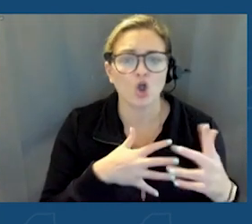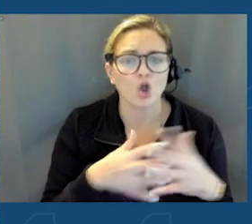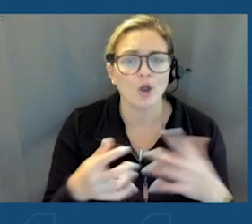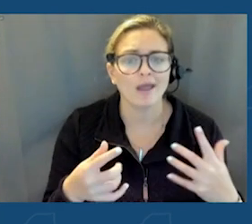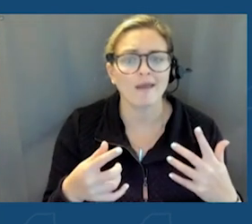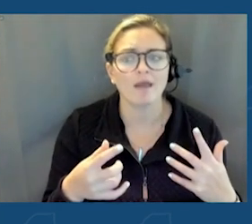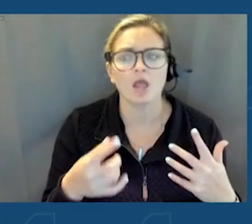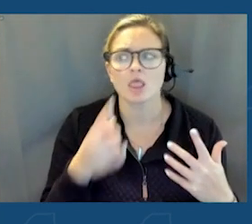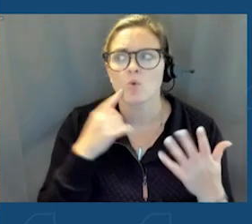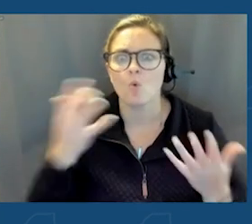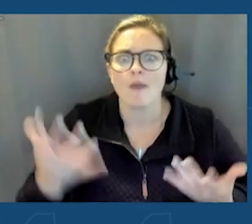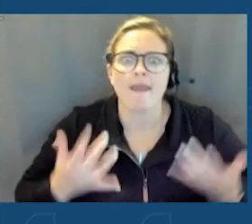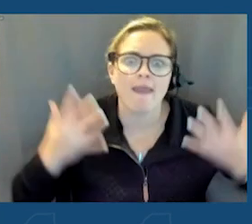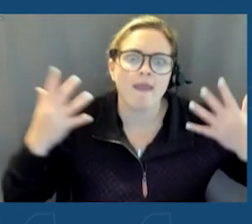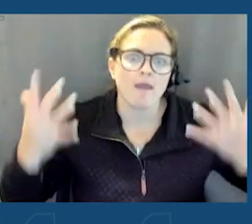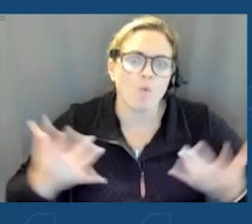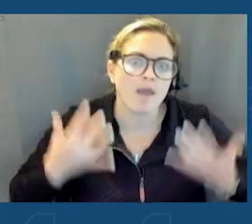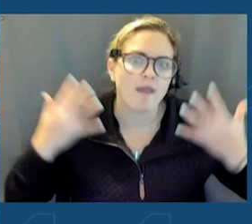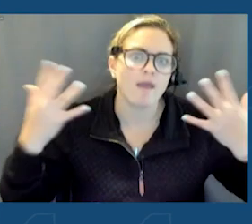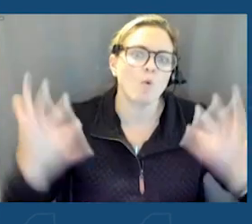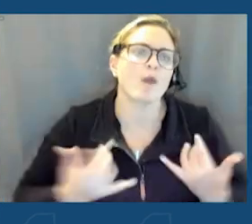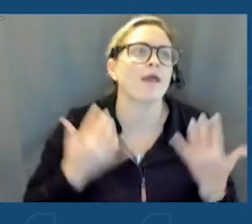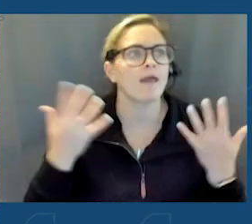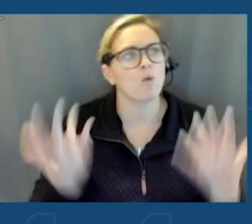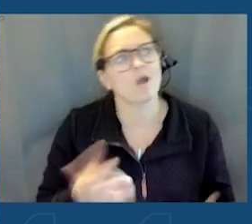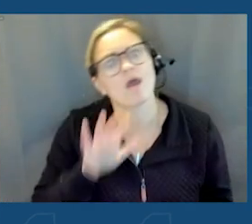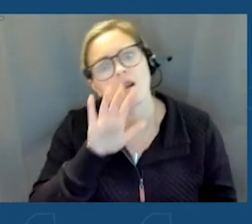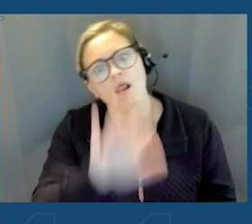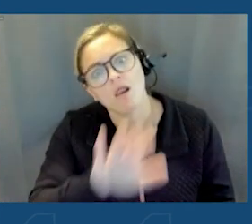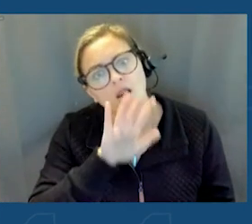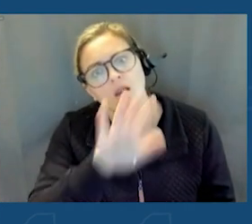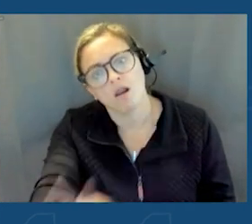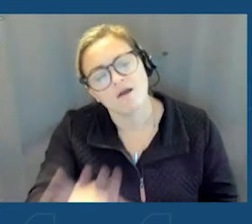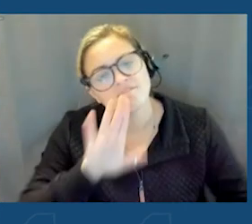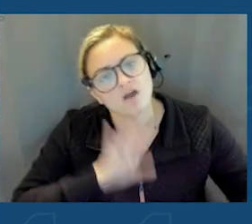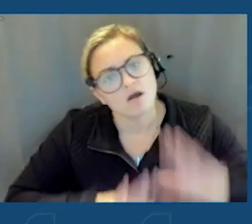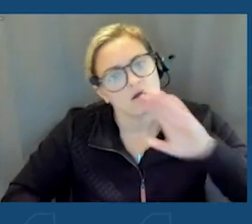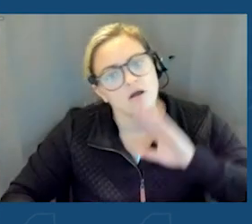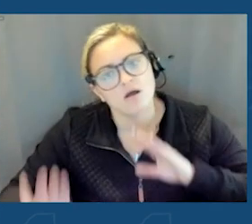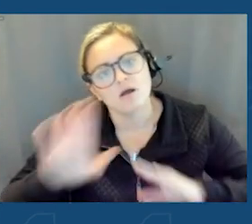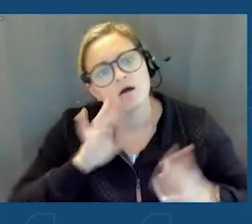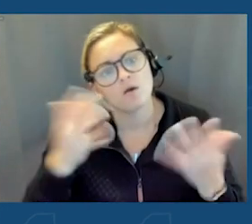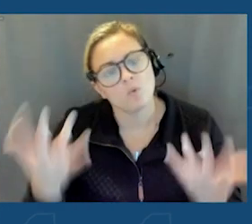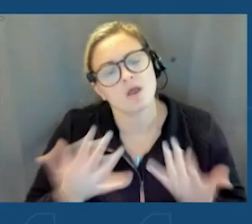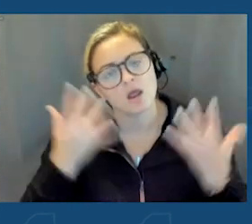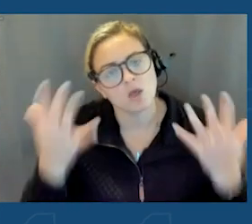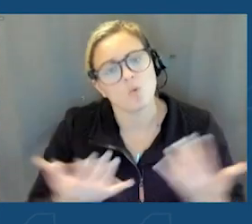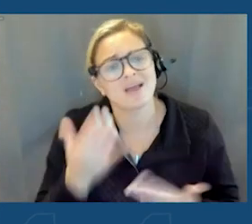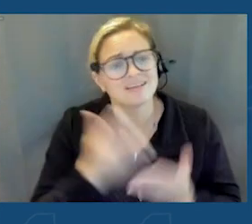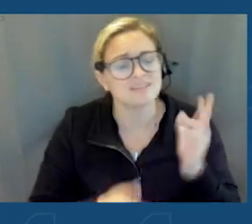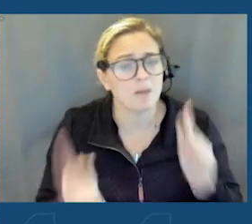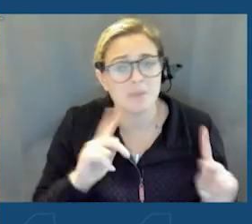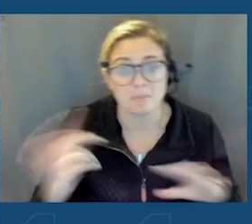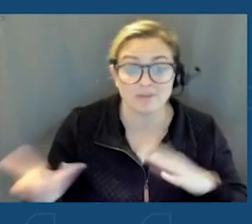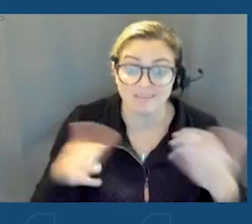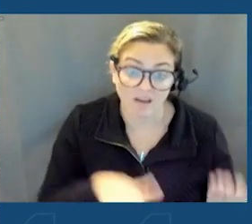for hours, idling, honking their horns out of frustration. Grade crossings where some people died,